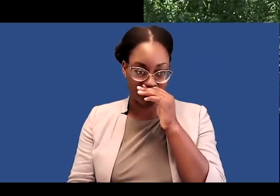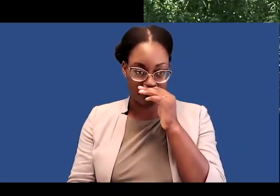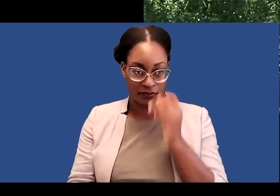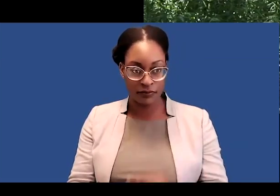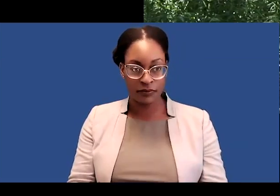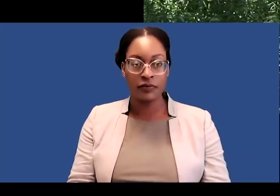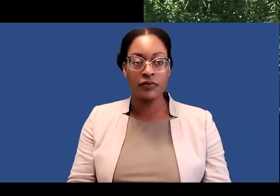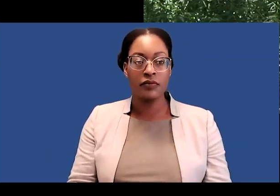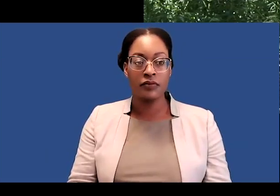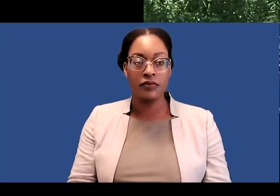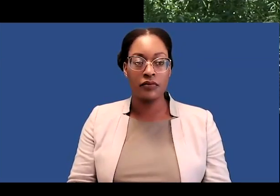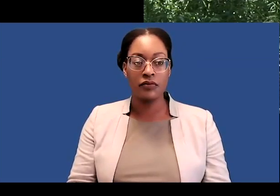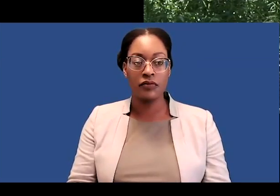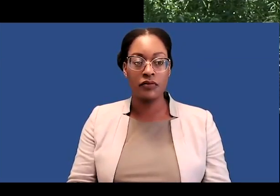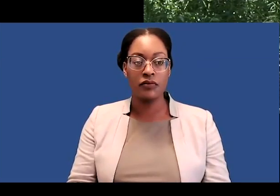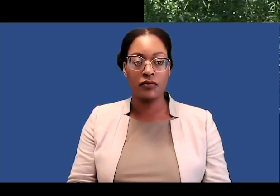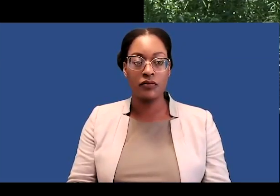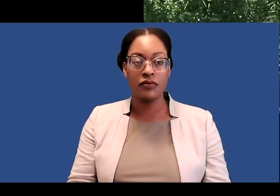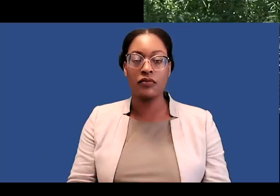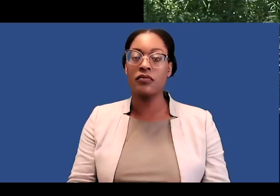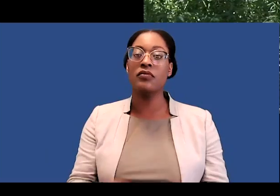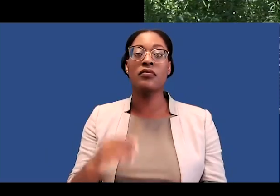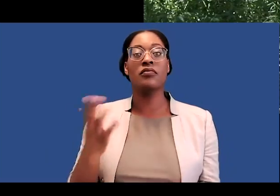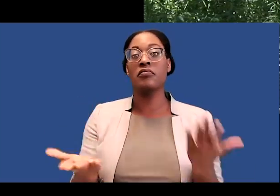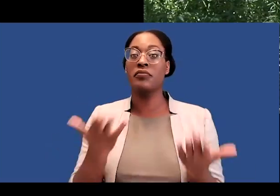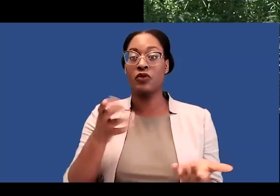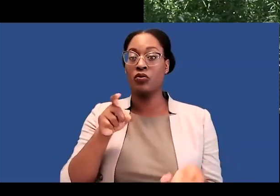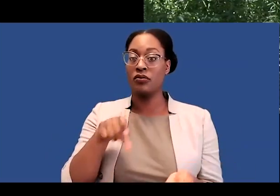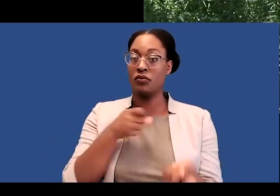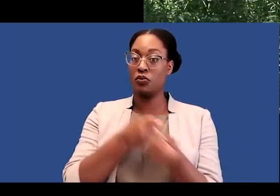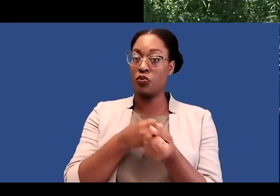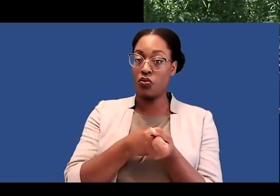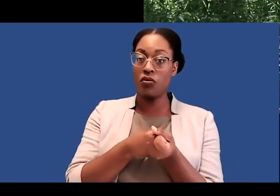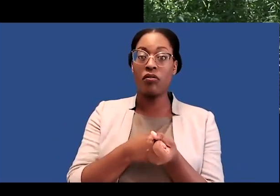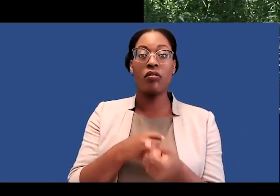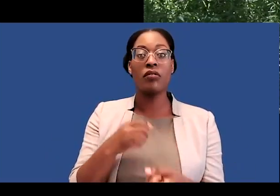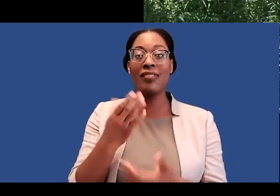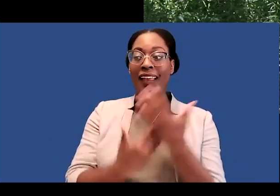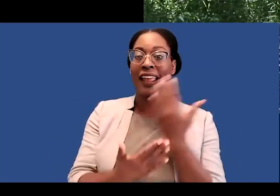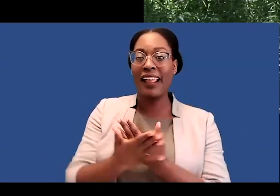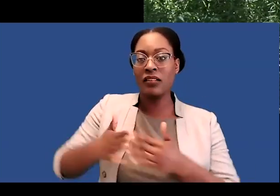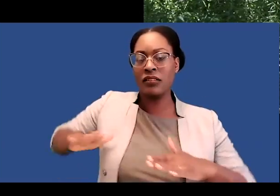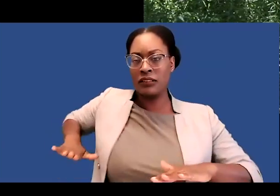If you need to drop the hands or the elbows for support, you can do that as well.